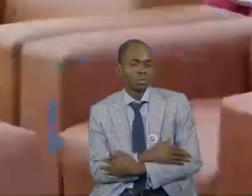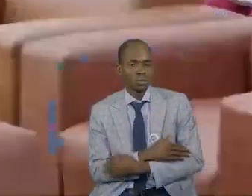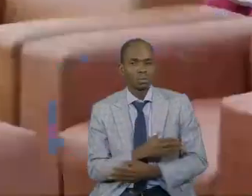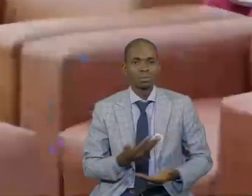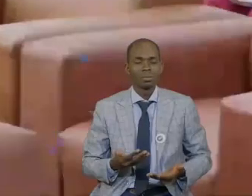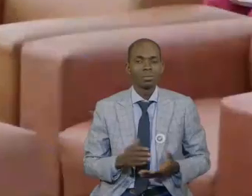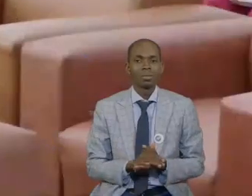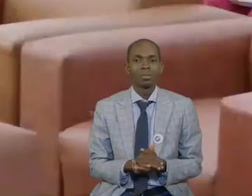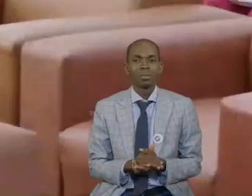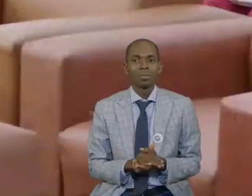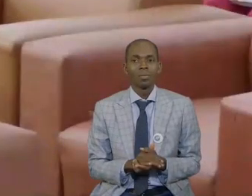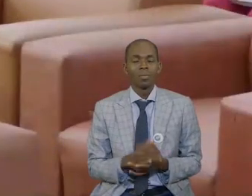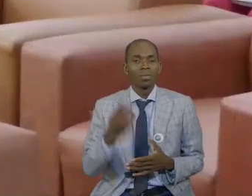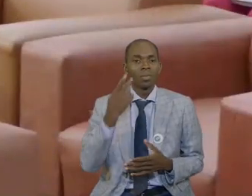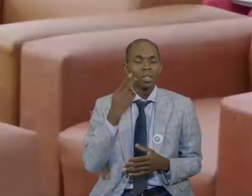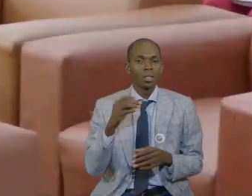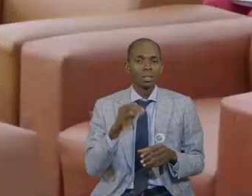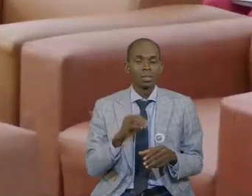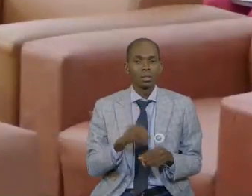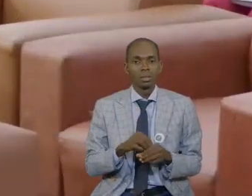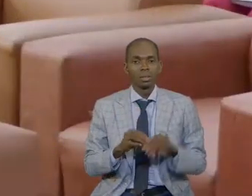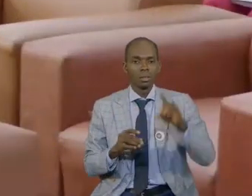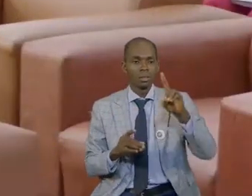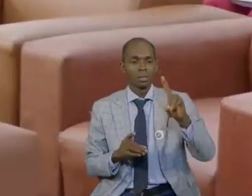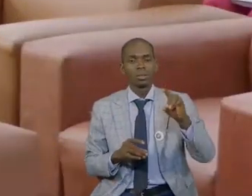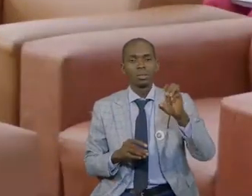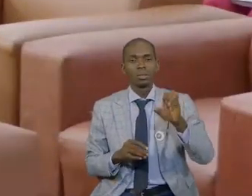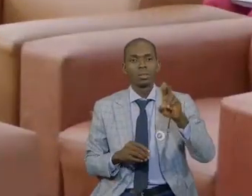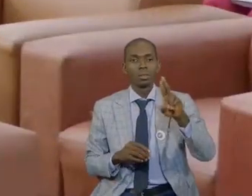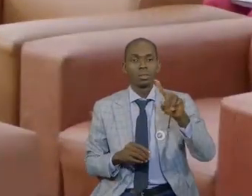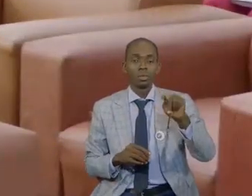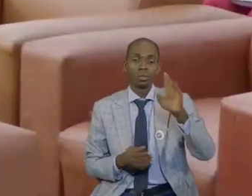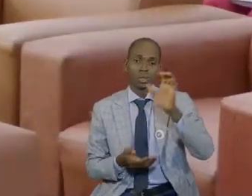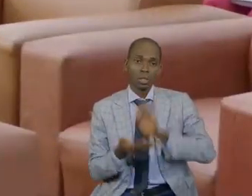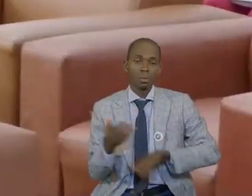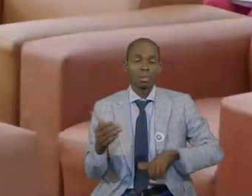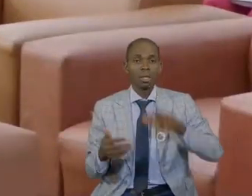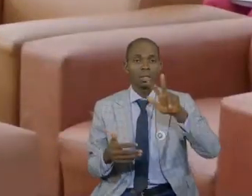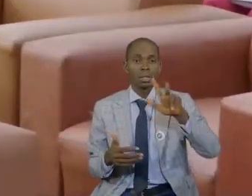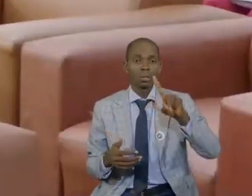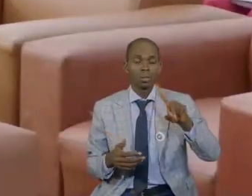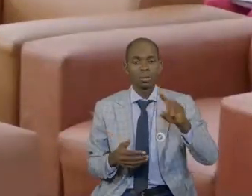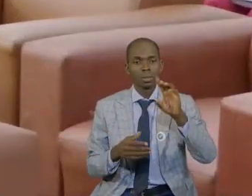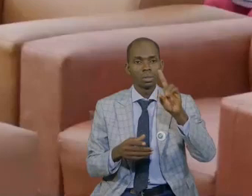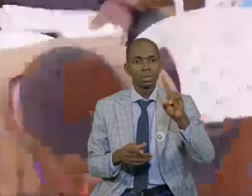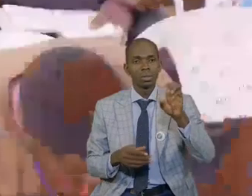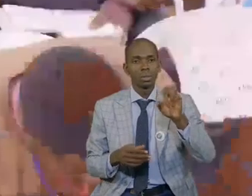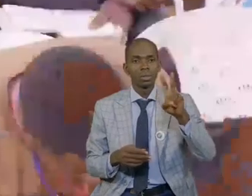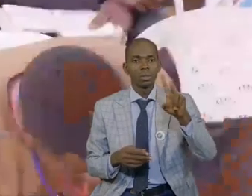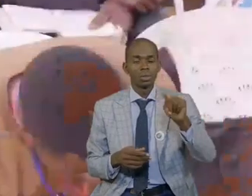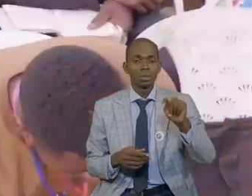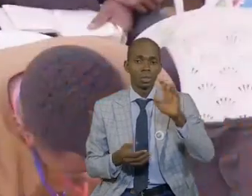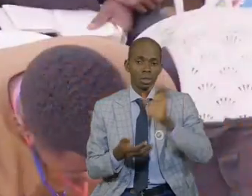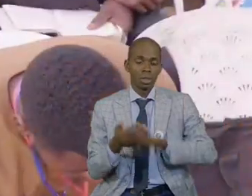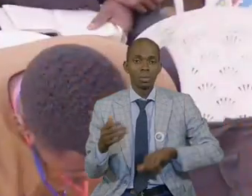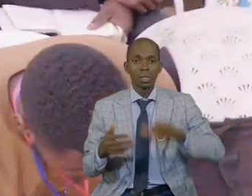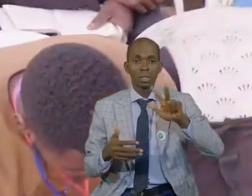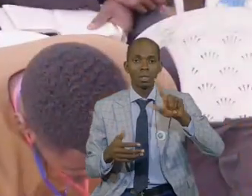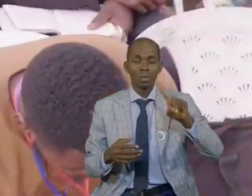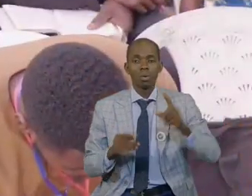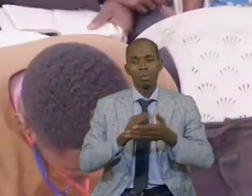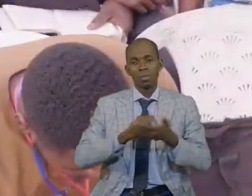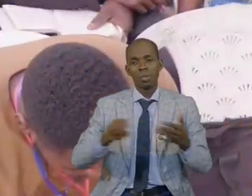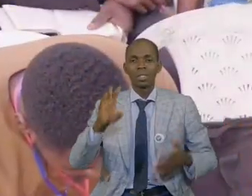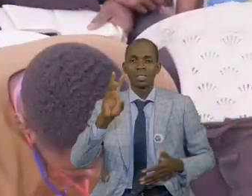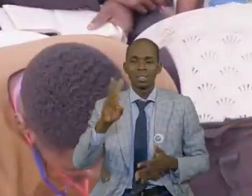Look at Deuteronomy chapter 31. Deuteronomy chapter 31, verse 6. It